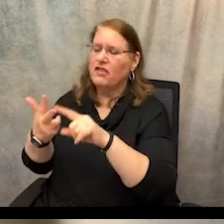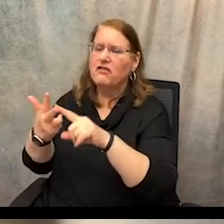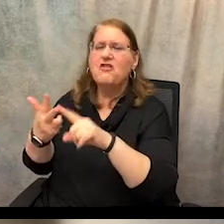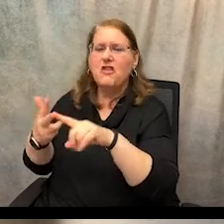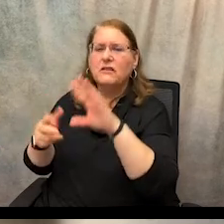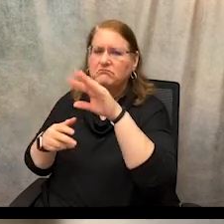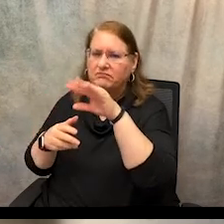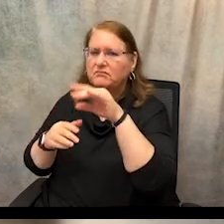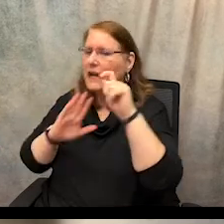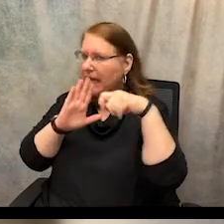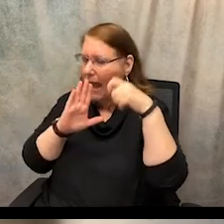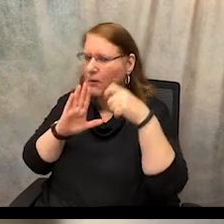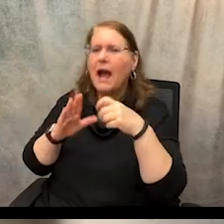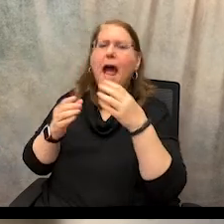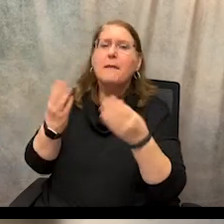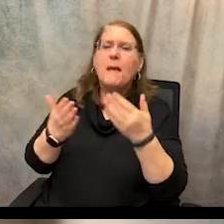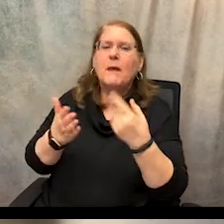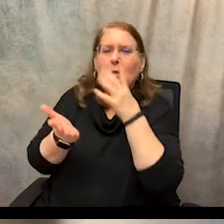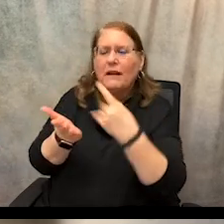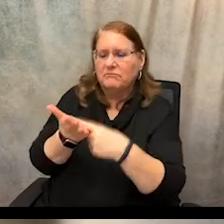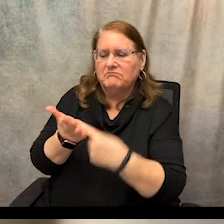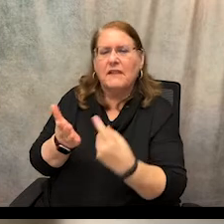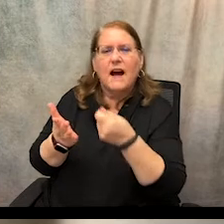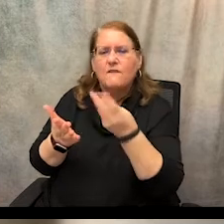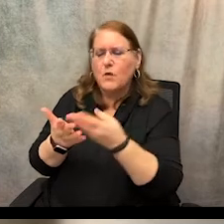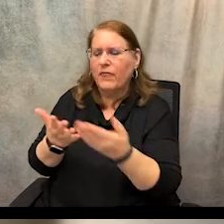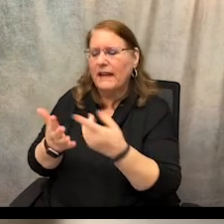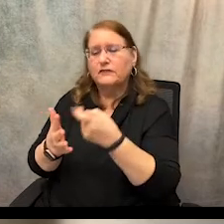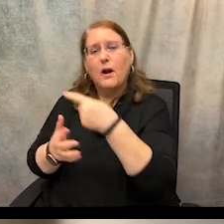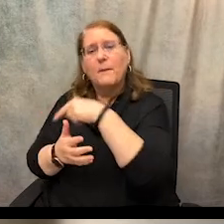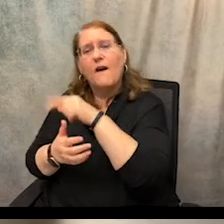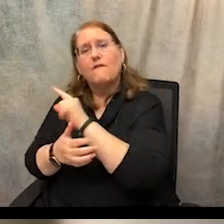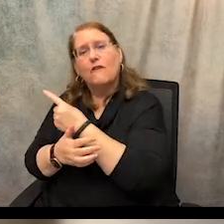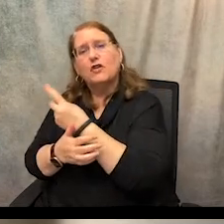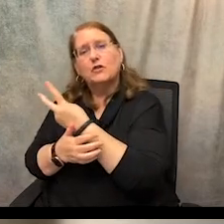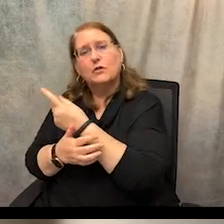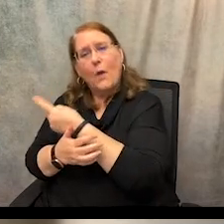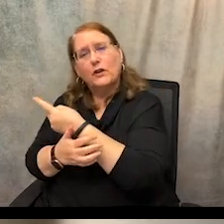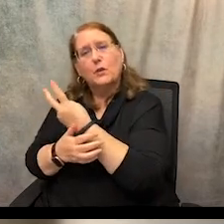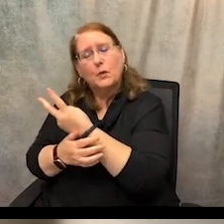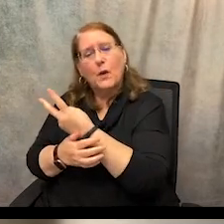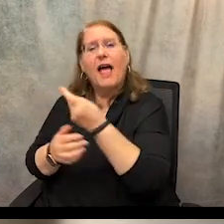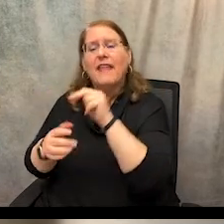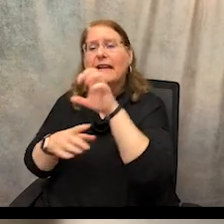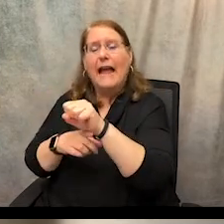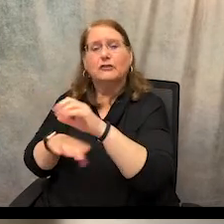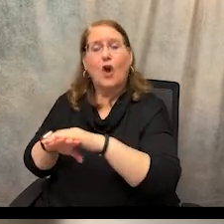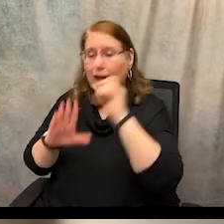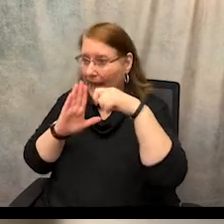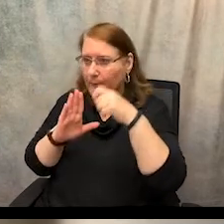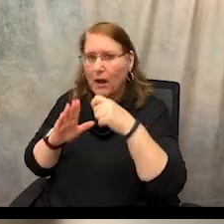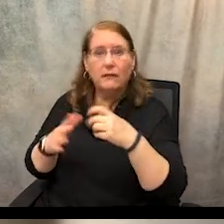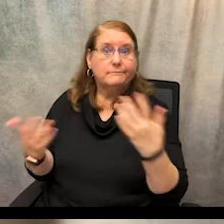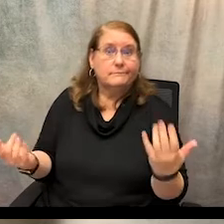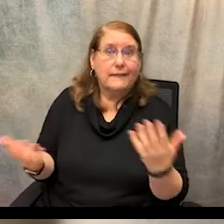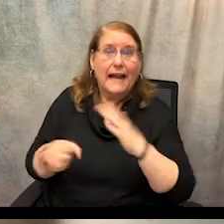we would probably revisit some of the topics that had come up in the first 2 and get those on camera. Because of the pandemic, we